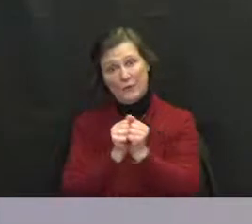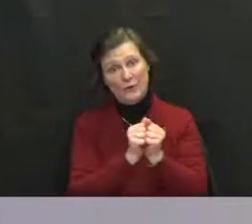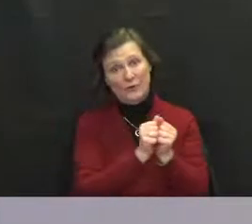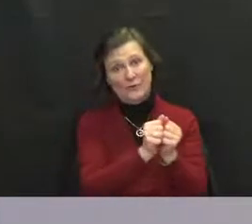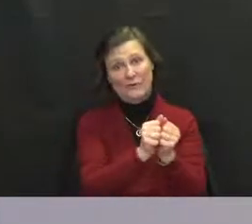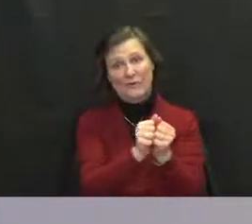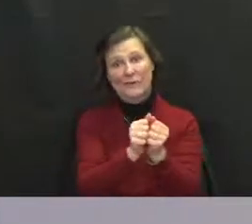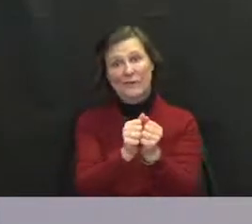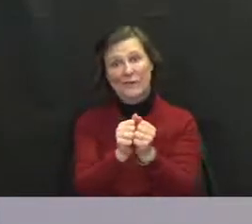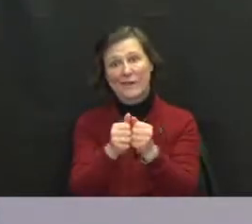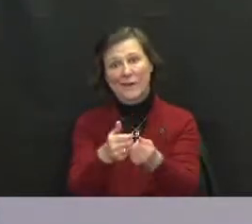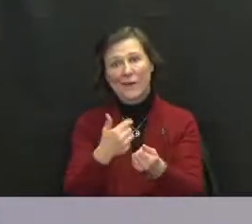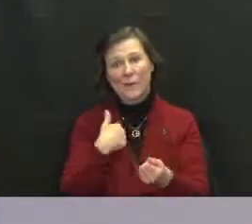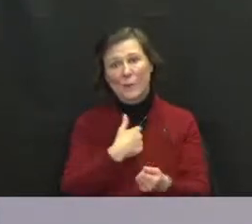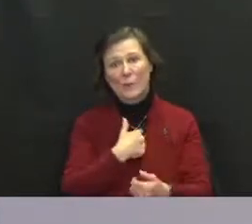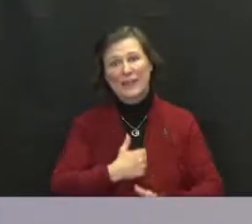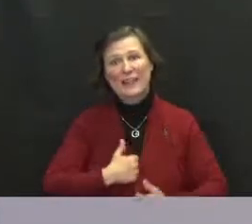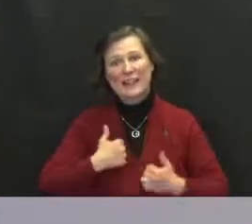how we live